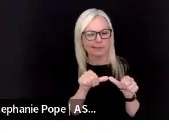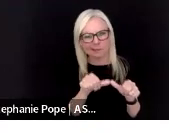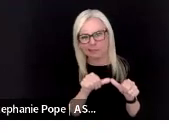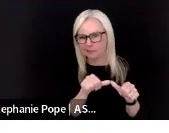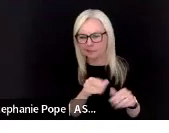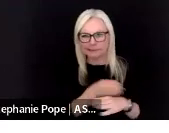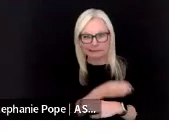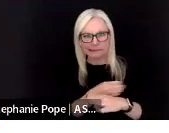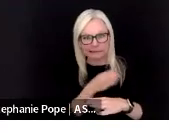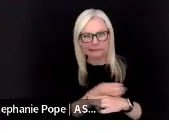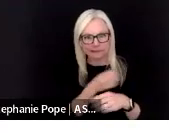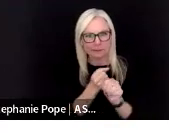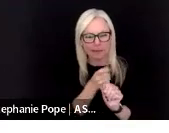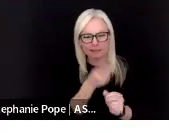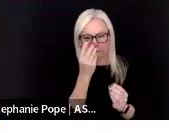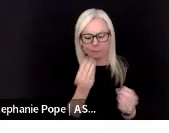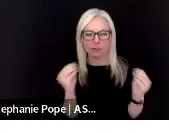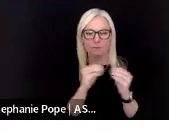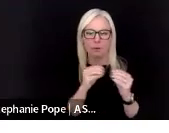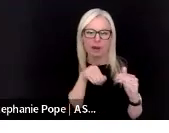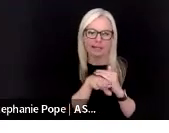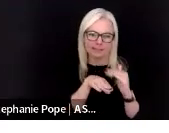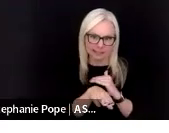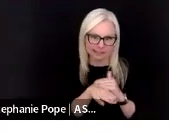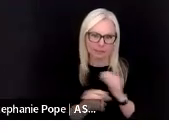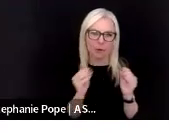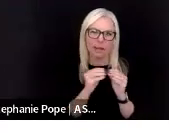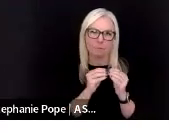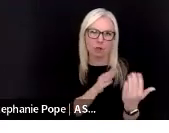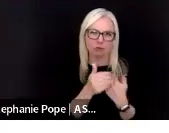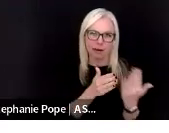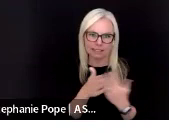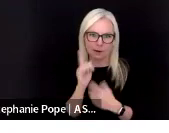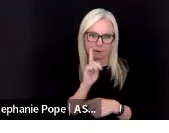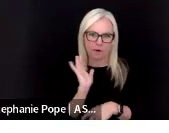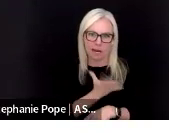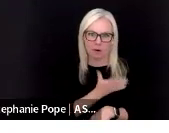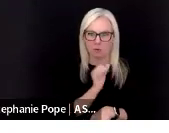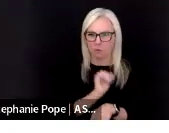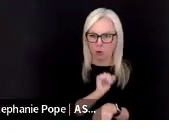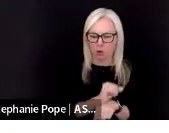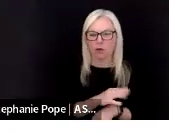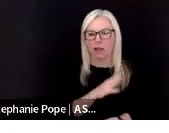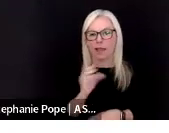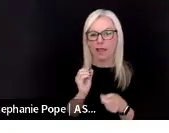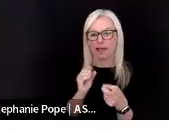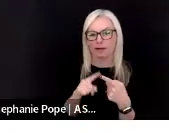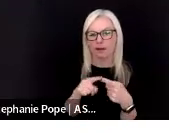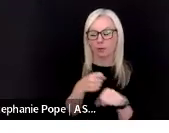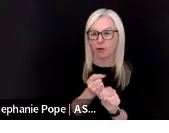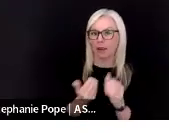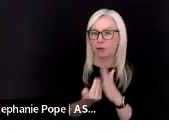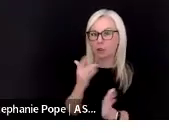to improve it to make this information more accessible and our work more transparent. And to that end, we've created a new tab on